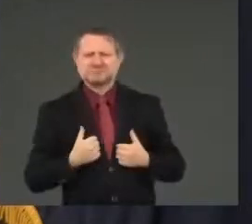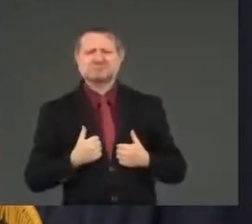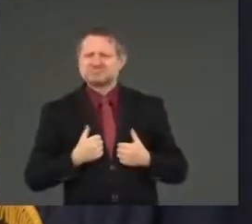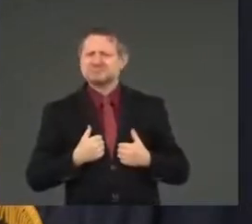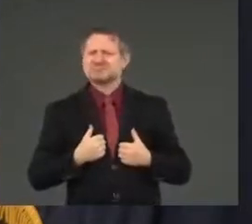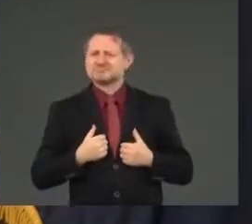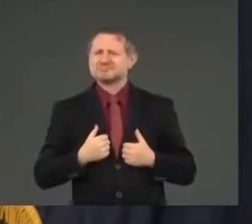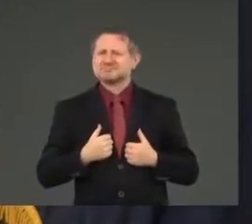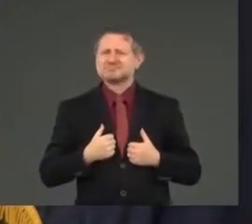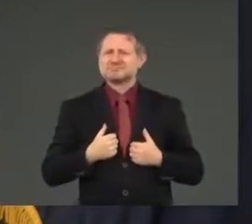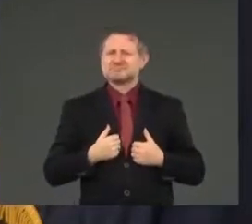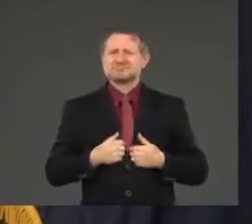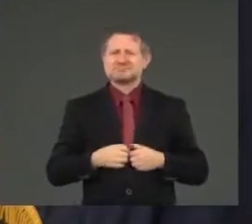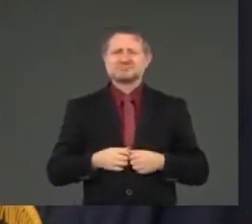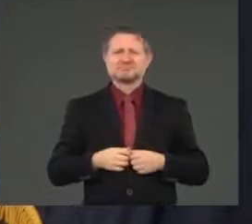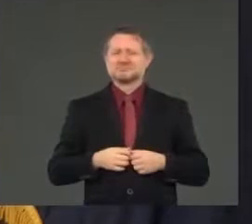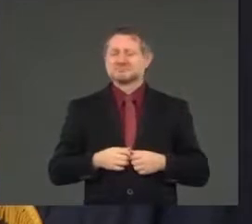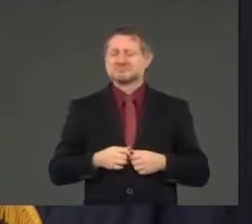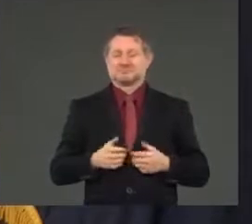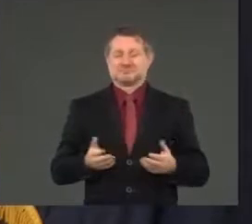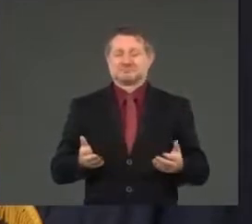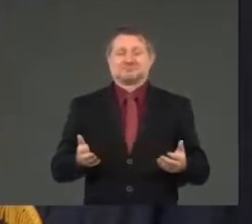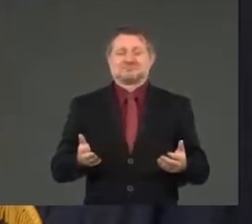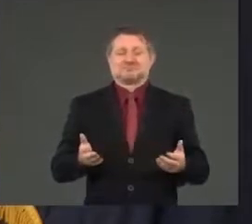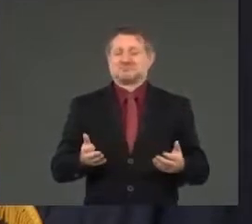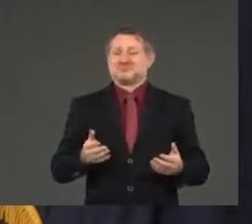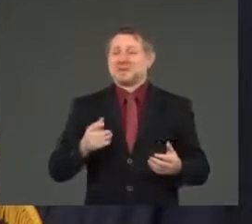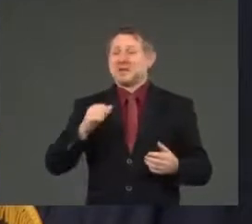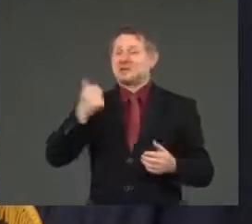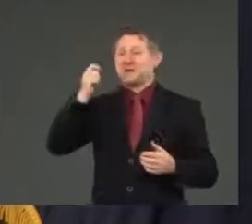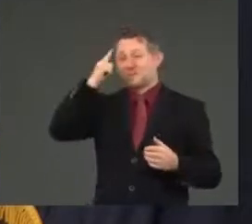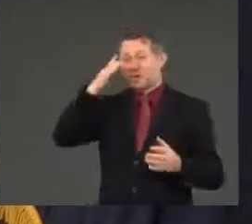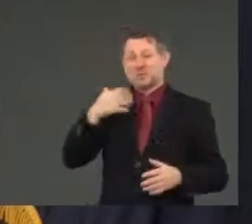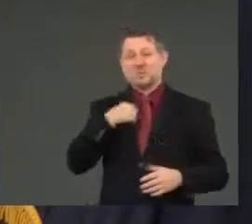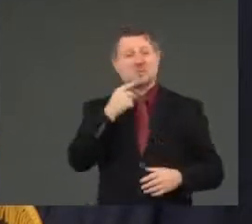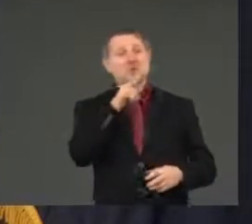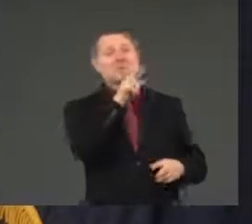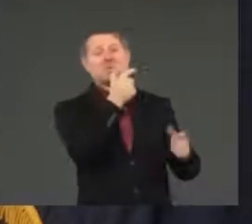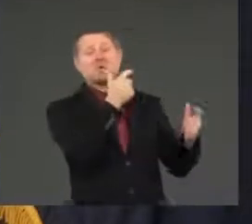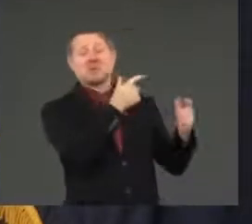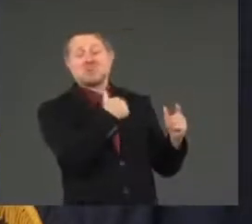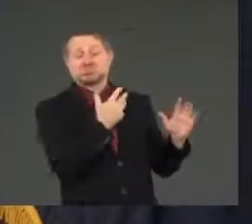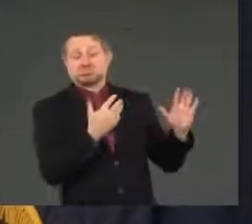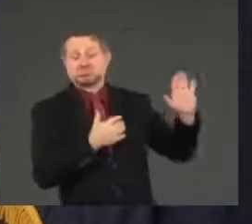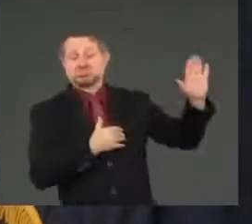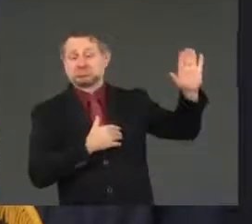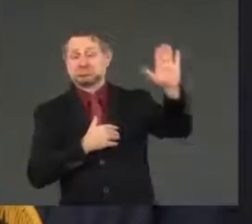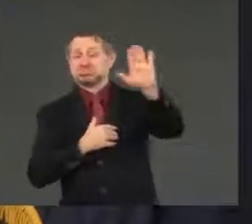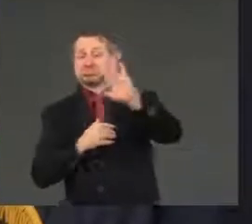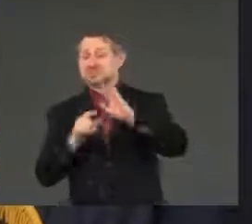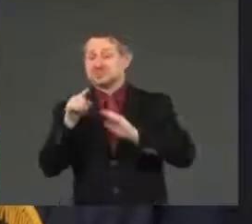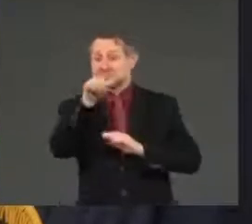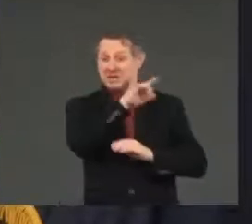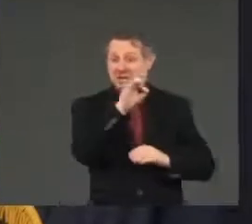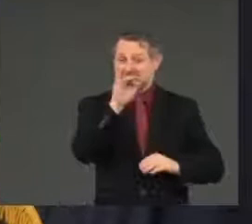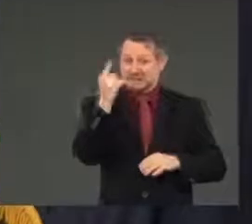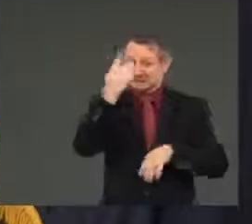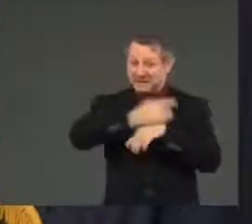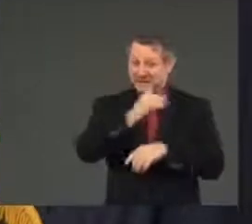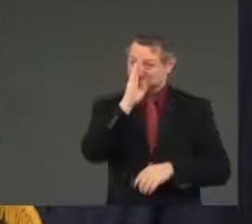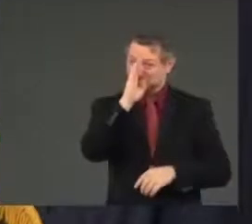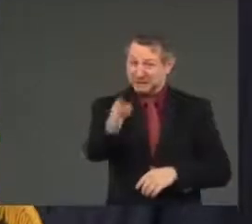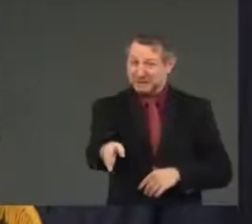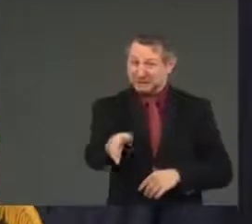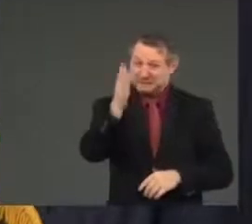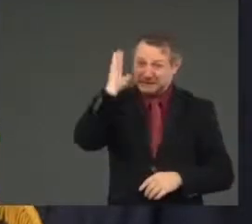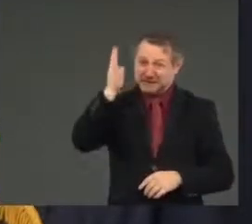I don't know, I haven't watched what every other governor has done. I don't know if everyone has done it for 80 straight days. So I feel good about how